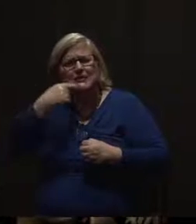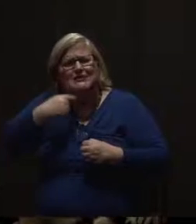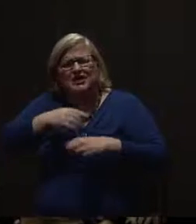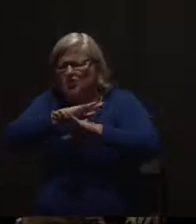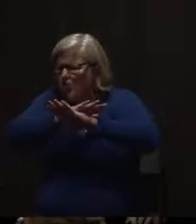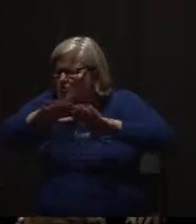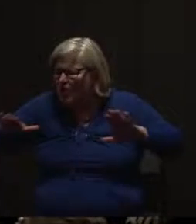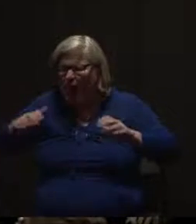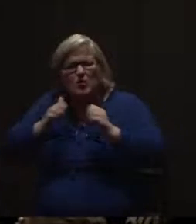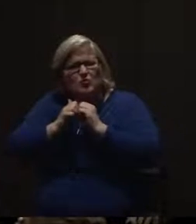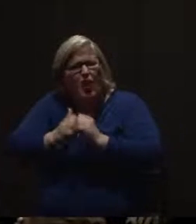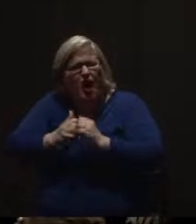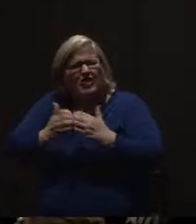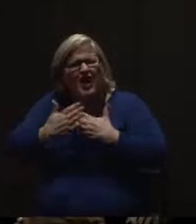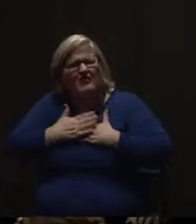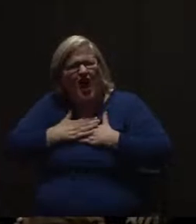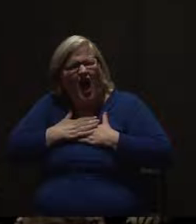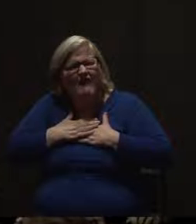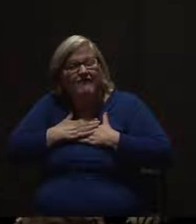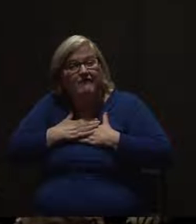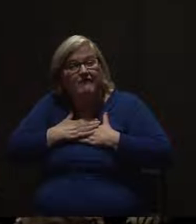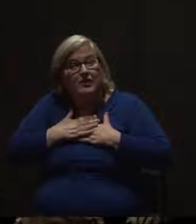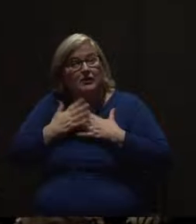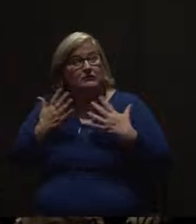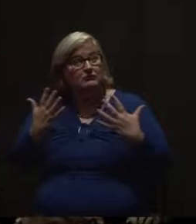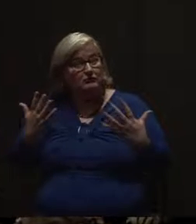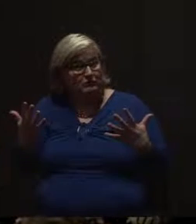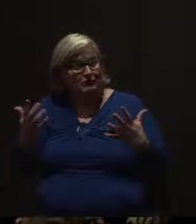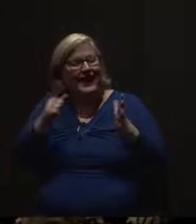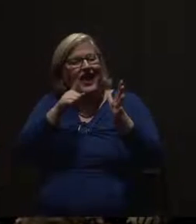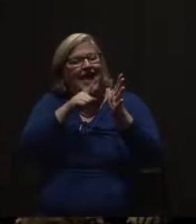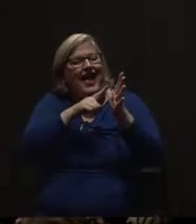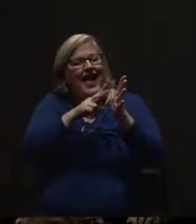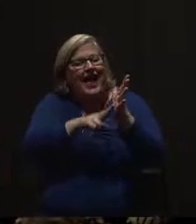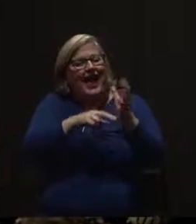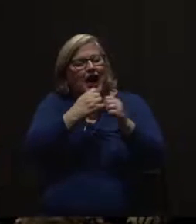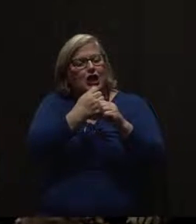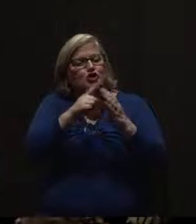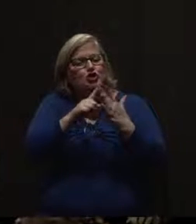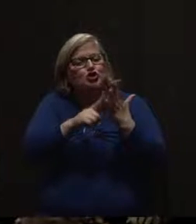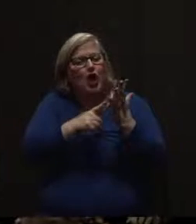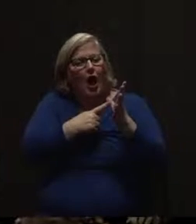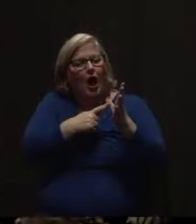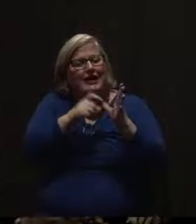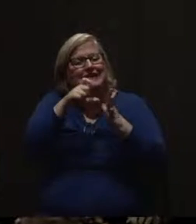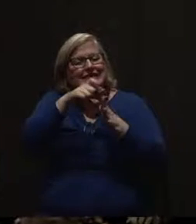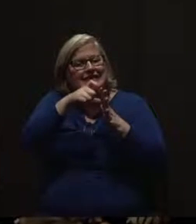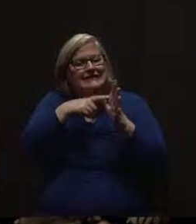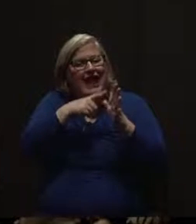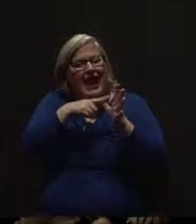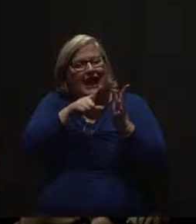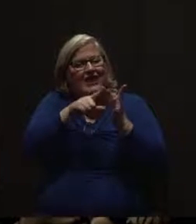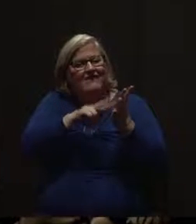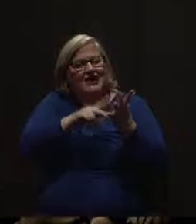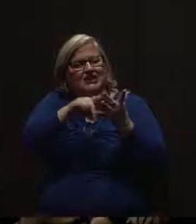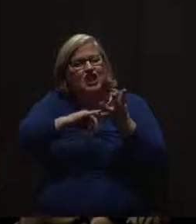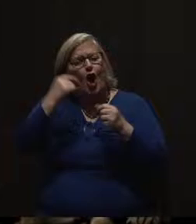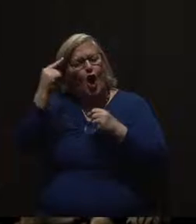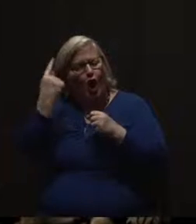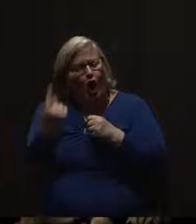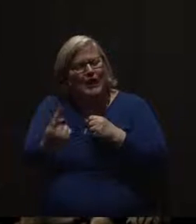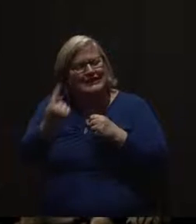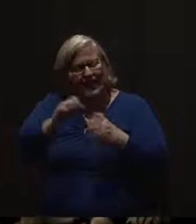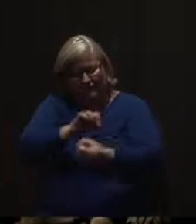way, Angela Davis was freed from prison by a massive wave of solidarity nationally and internationally. And that was the